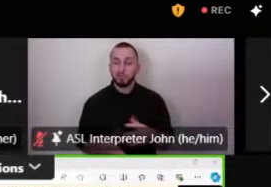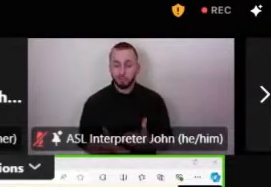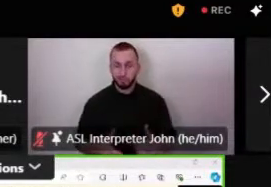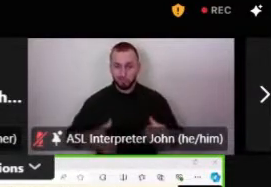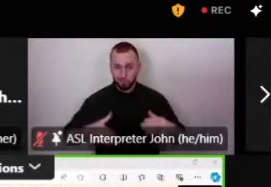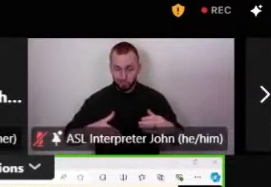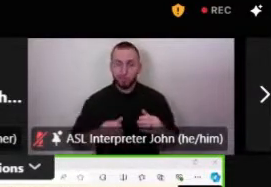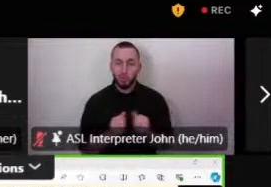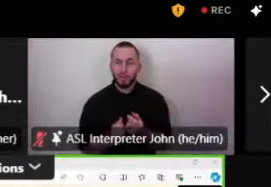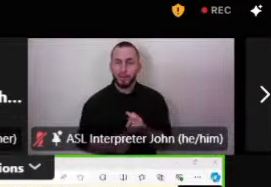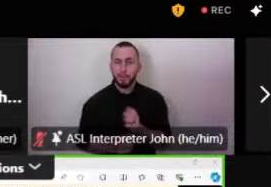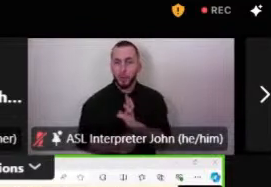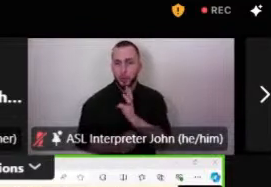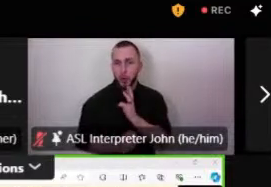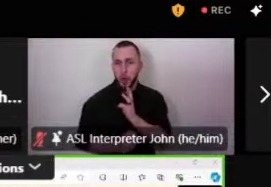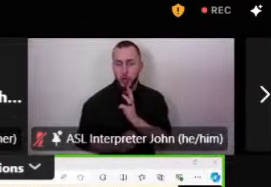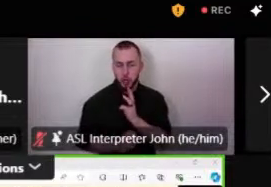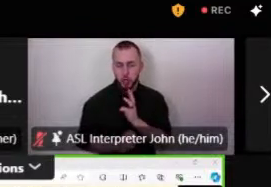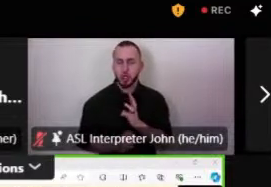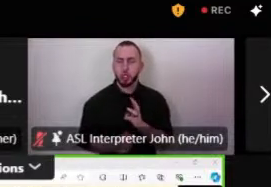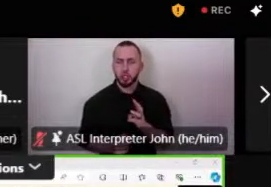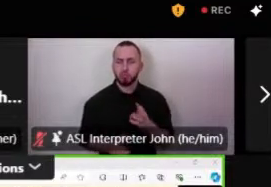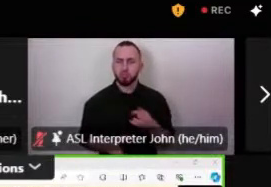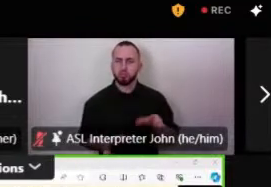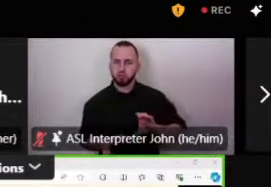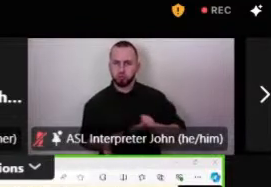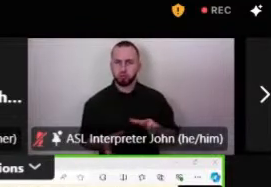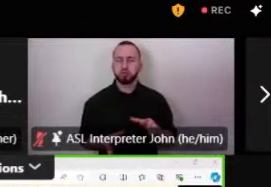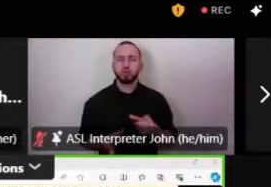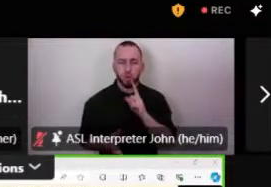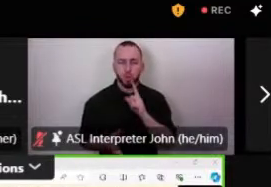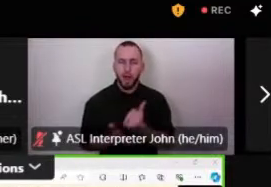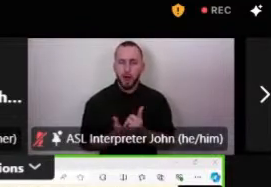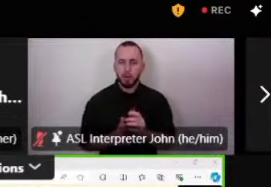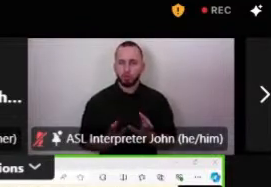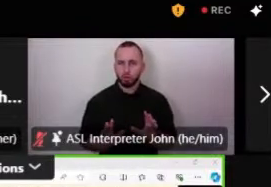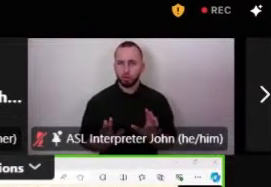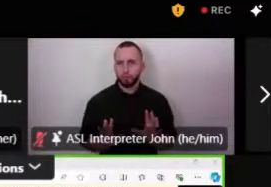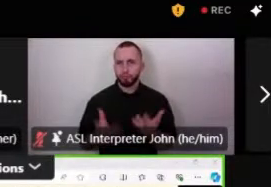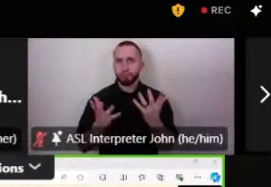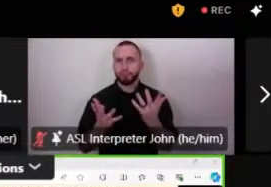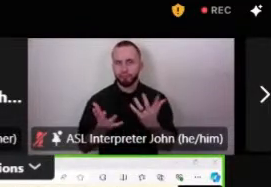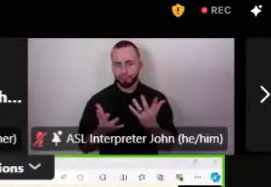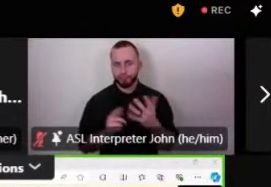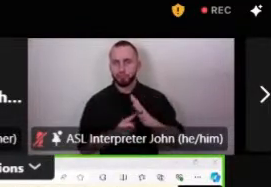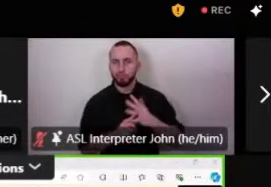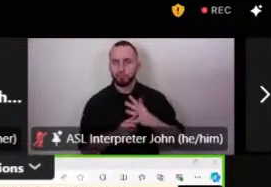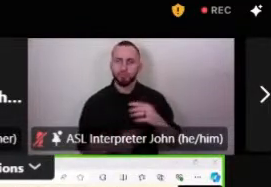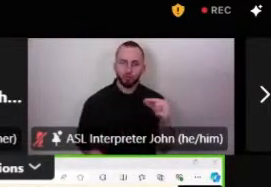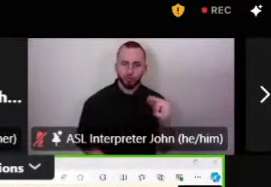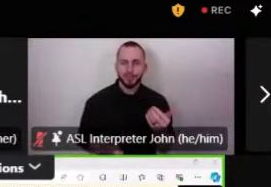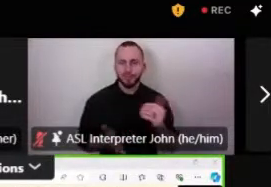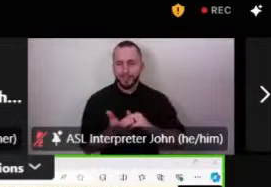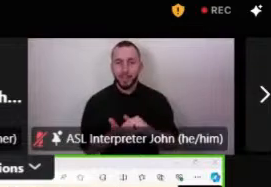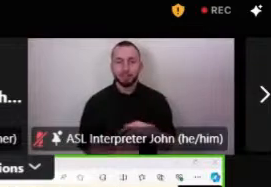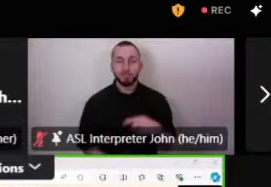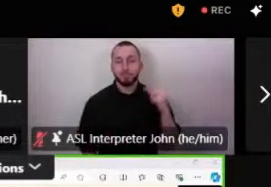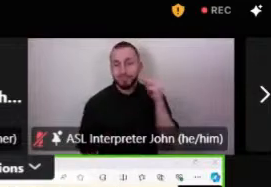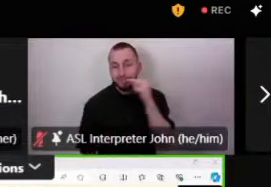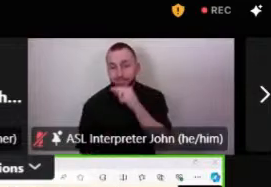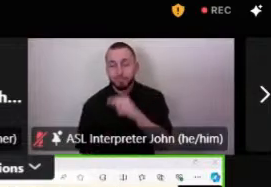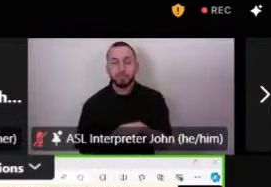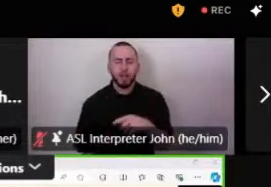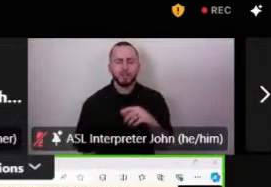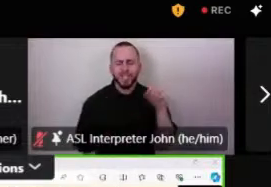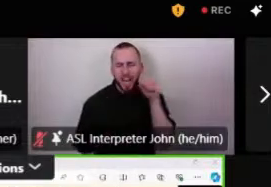them right back to life. You can do this with a lot of vegetables, from root vegetables and carrots to greens, asparagus.